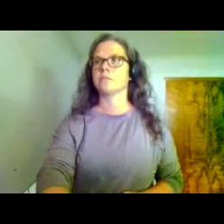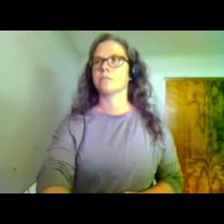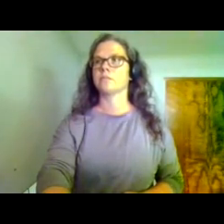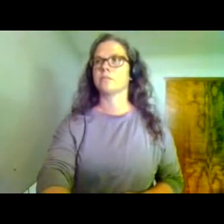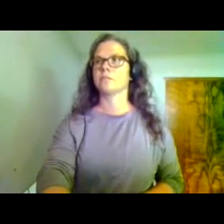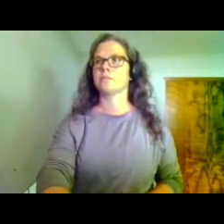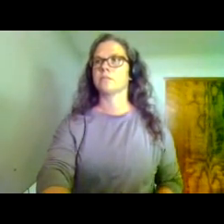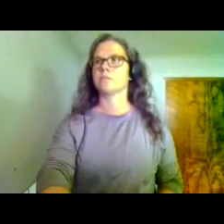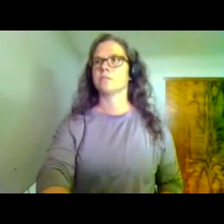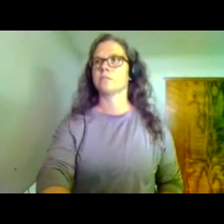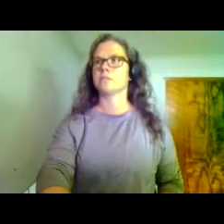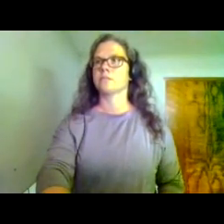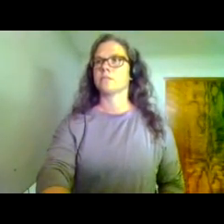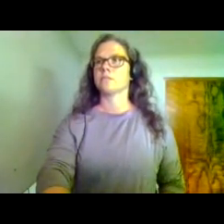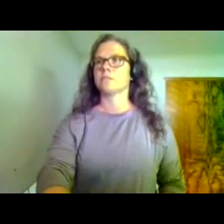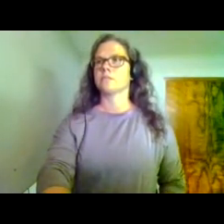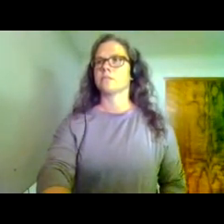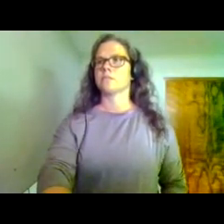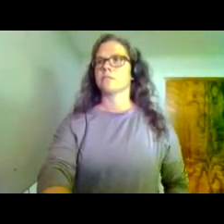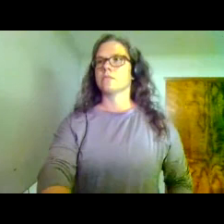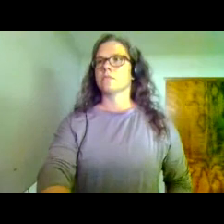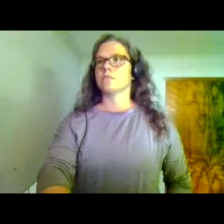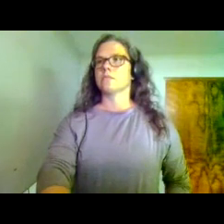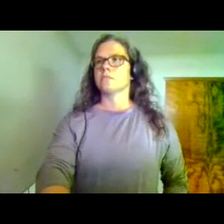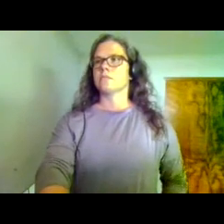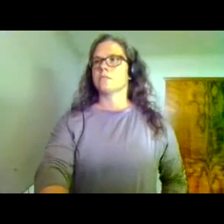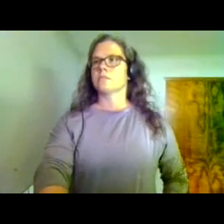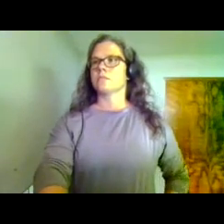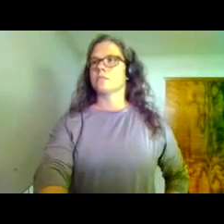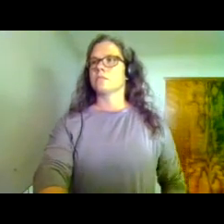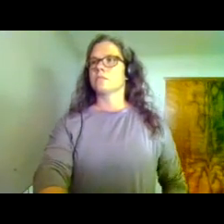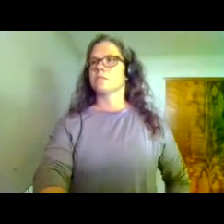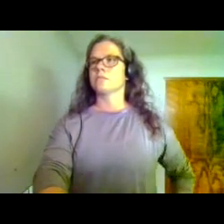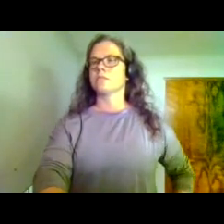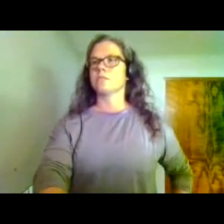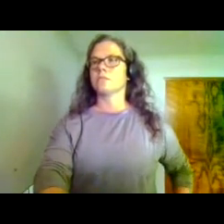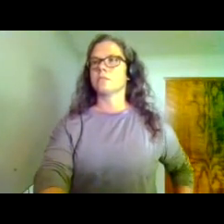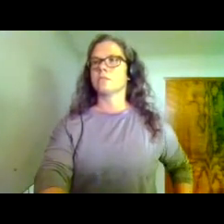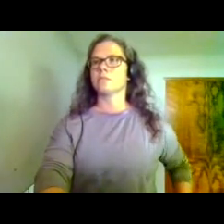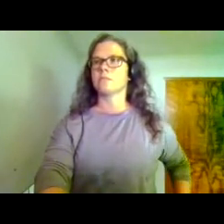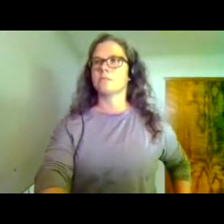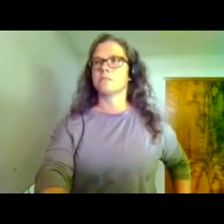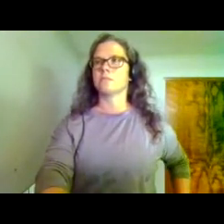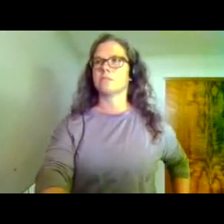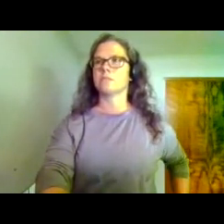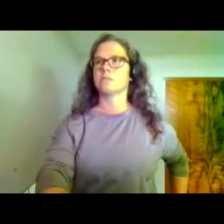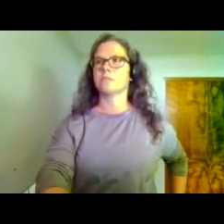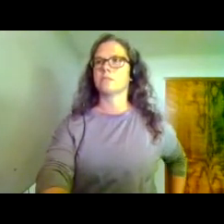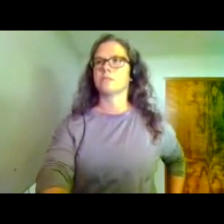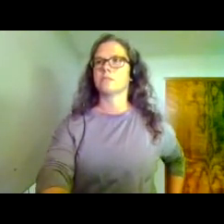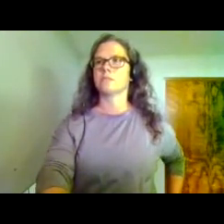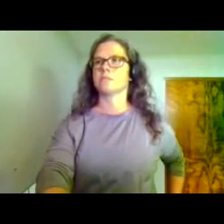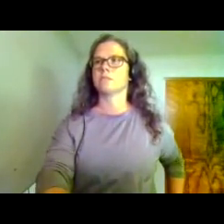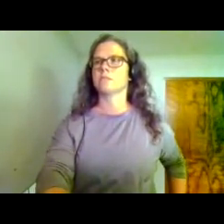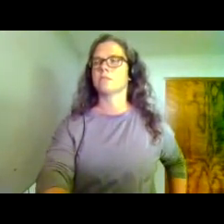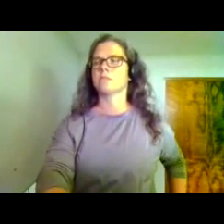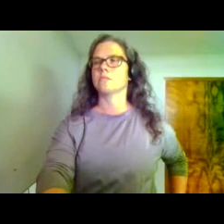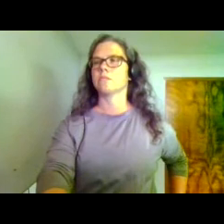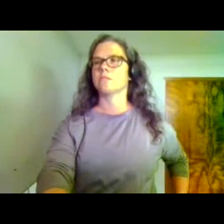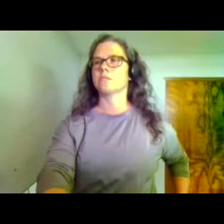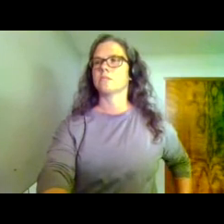mess, but you know, obviously that's been in place and been used for many, many years. Tried and true